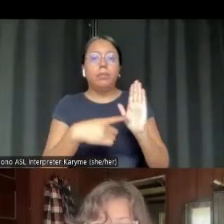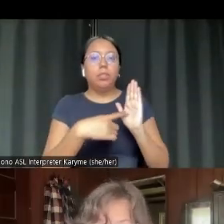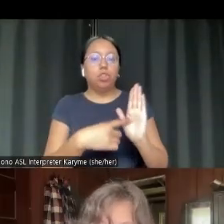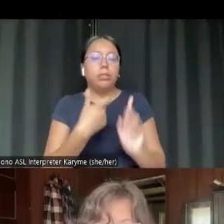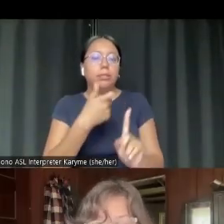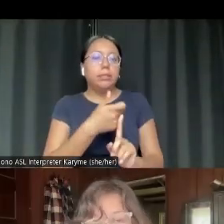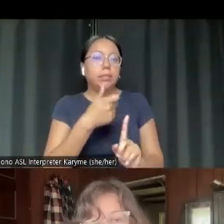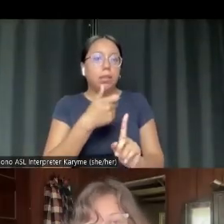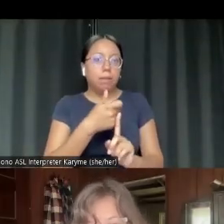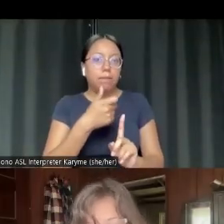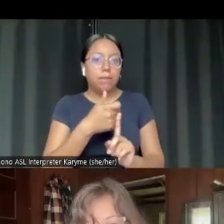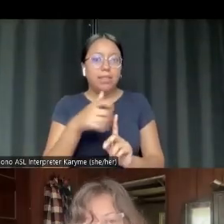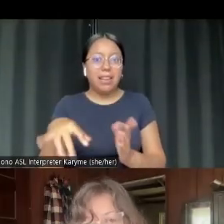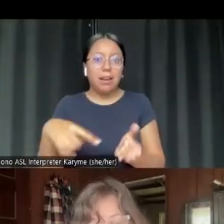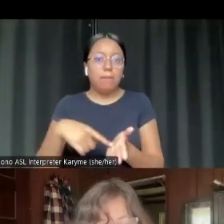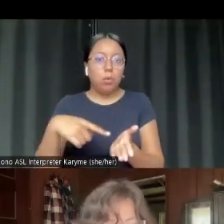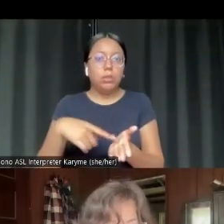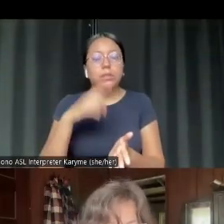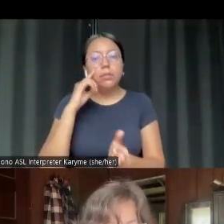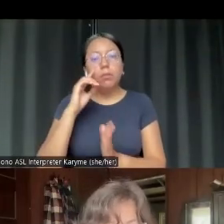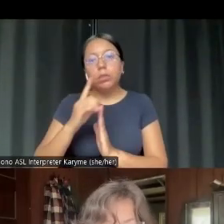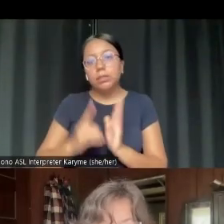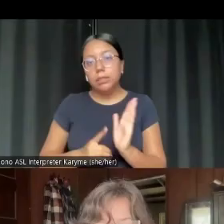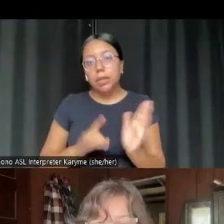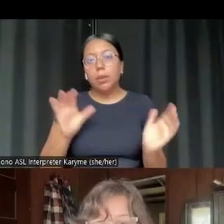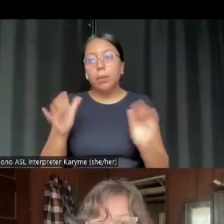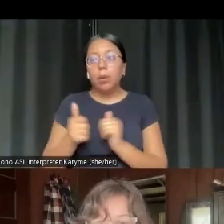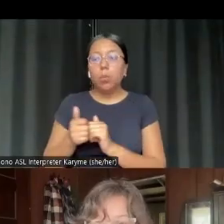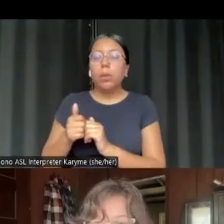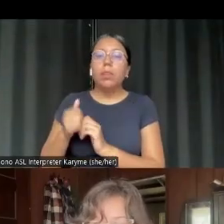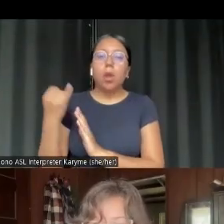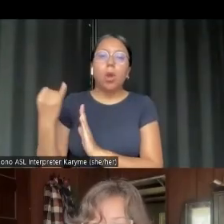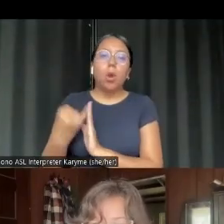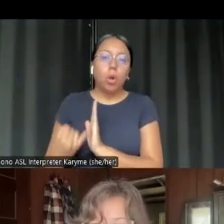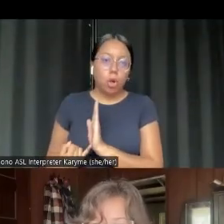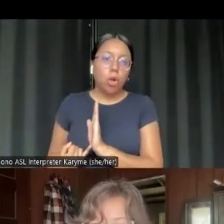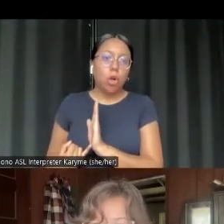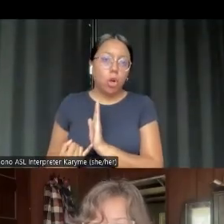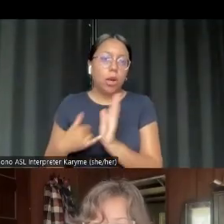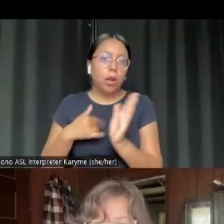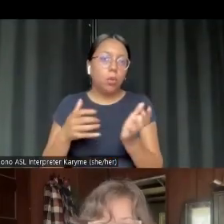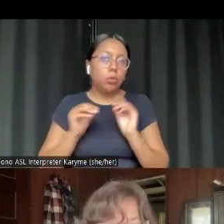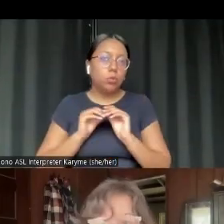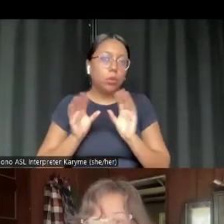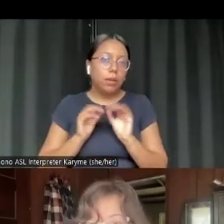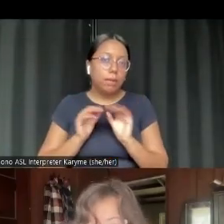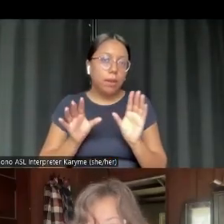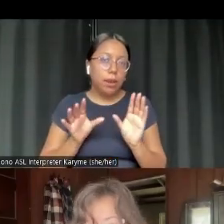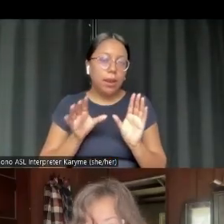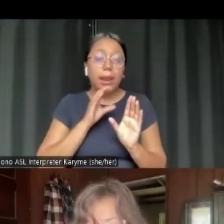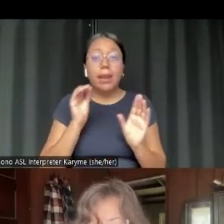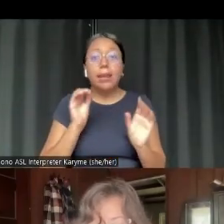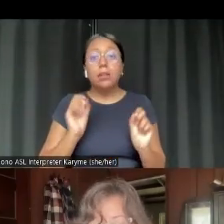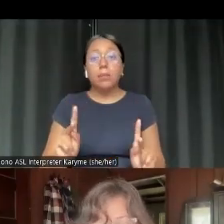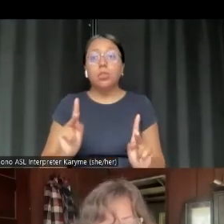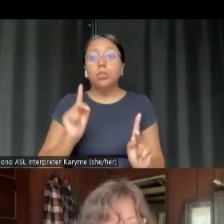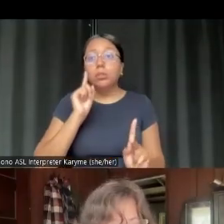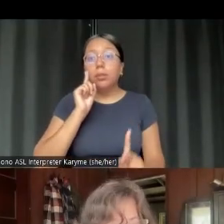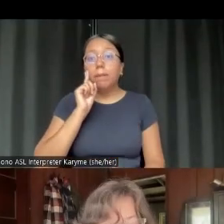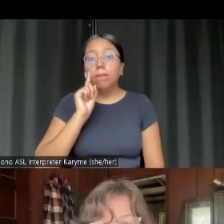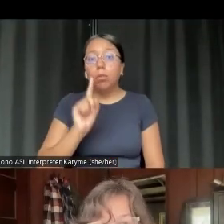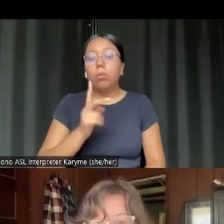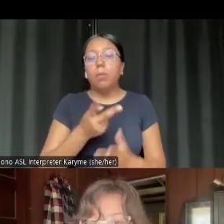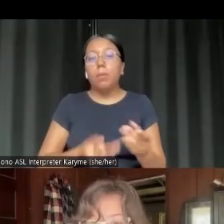the affordances of design versus art, I think getting clear about that, and the opportunities for